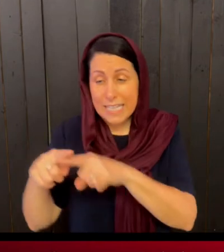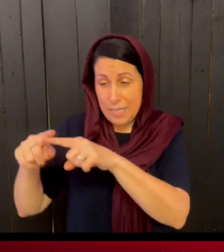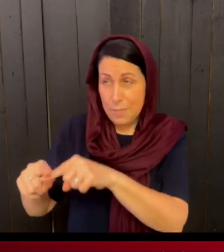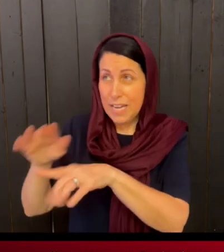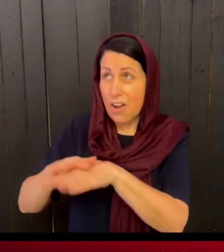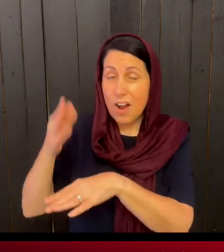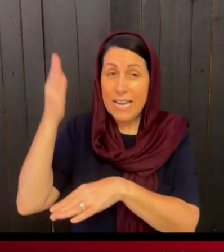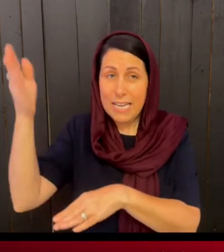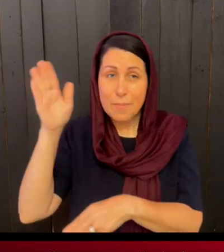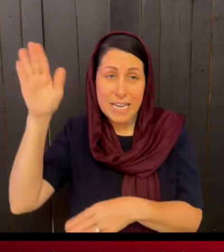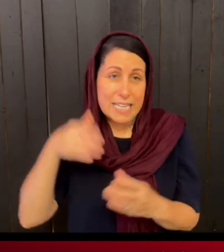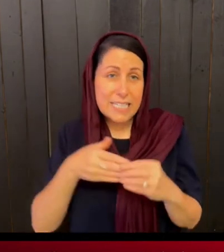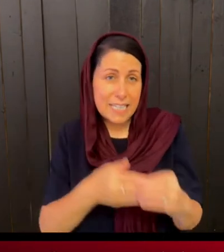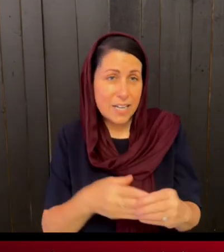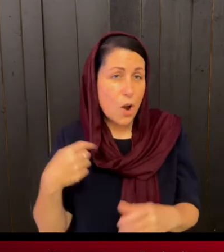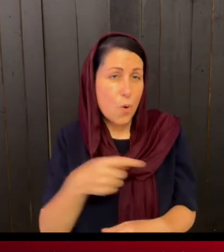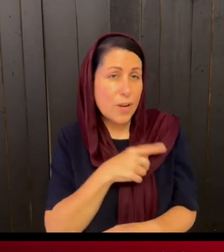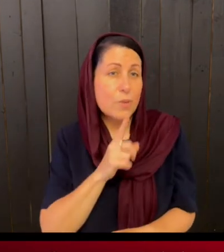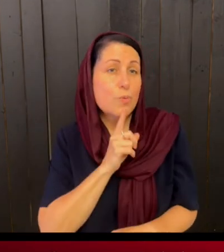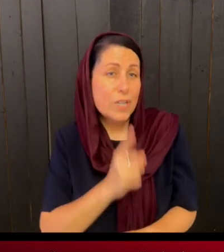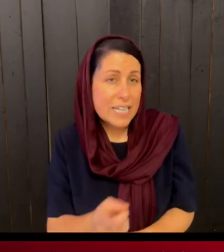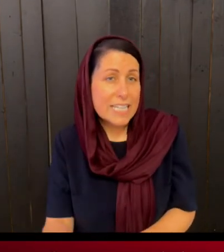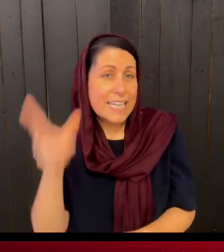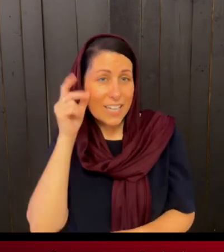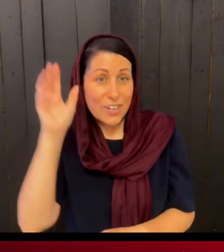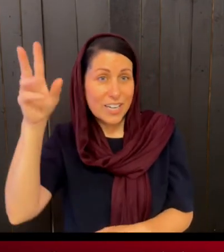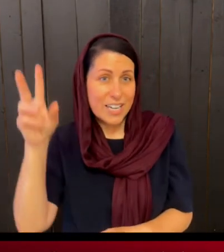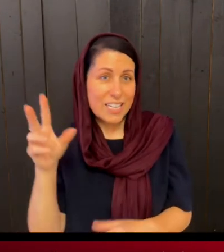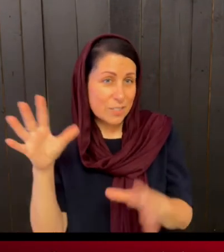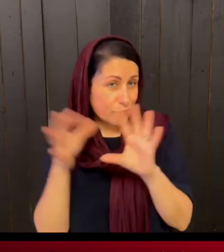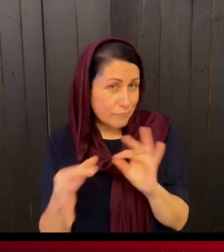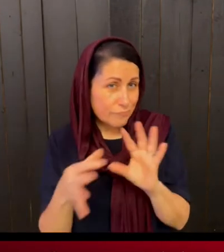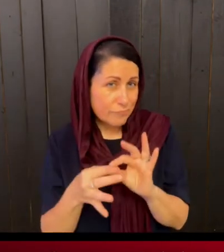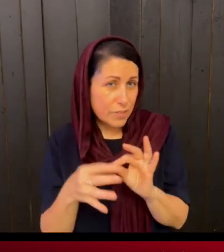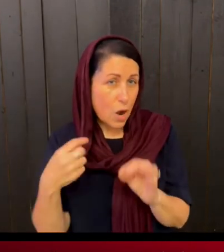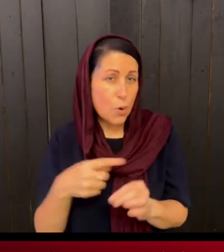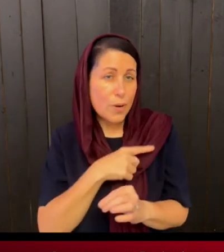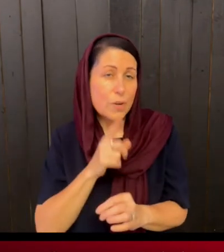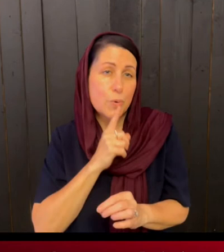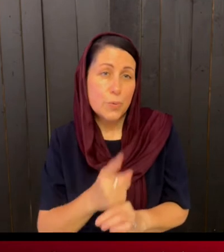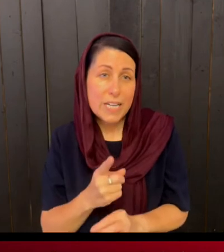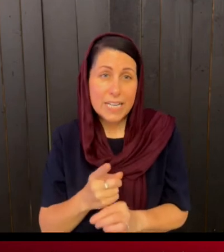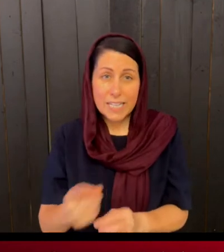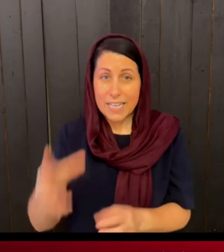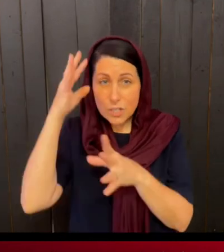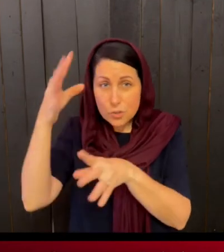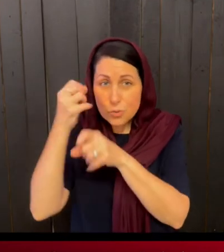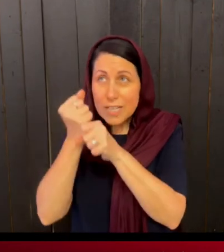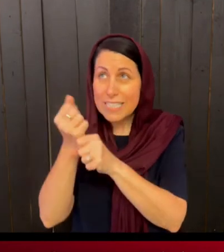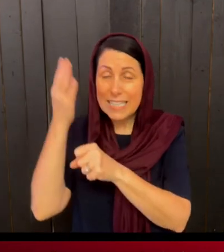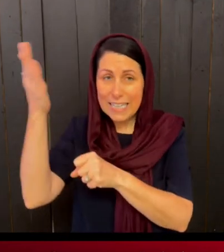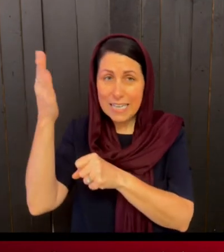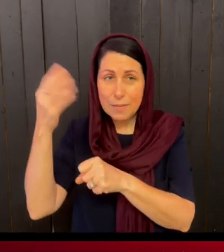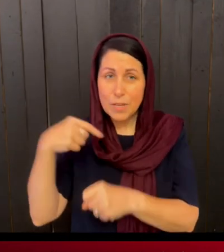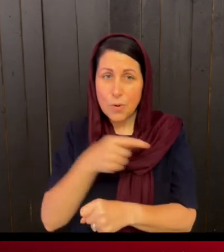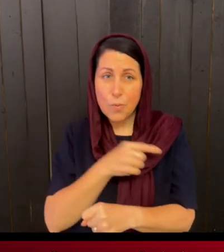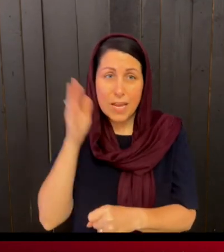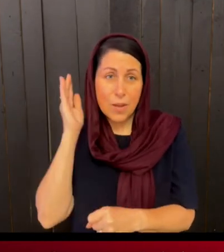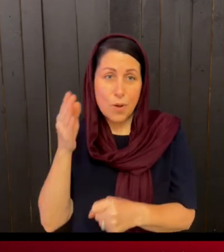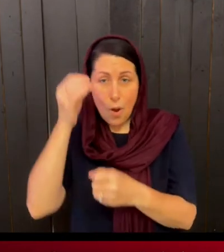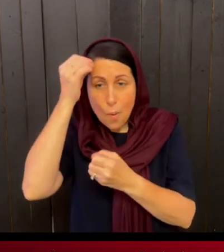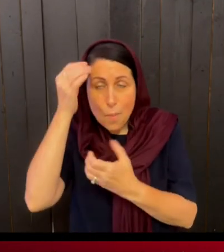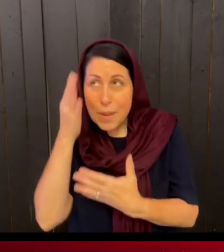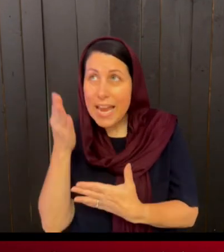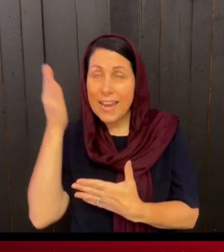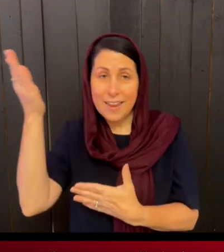Are we really hearing his voice? Are we really trusting him? Are we really trusting him to the point that we will obey him?